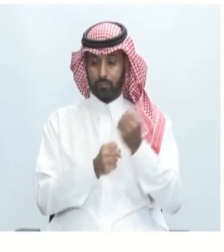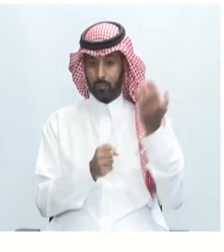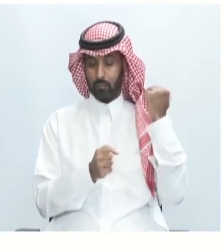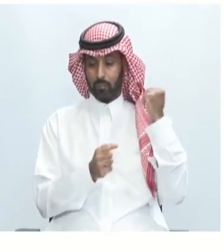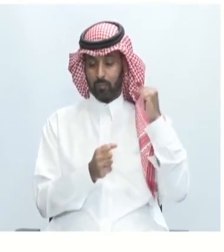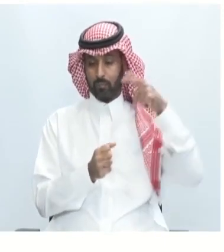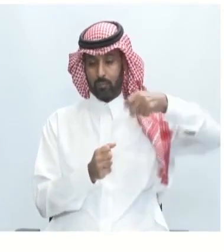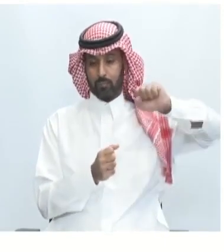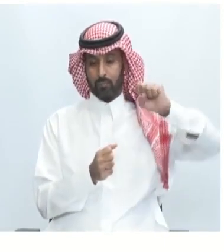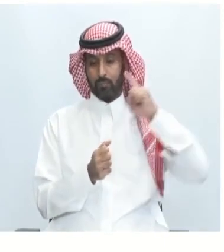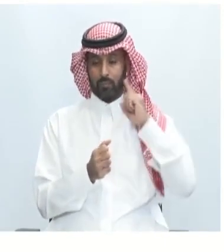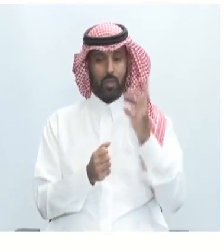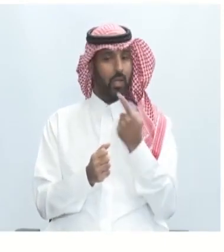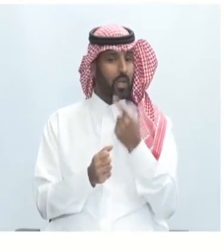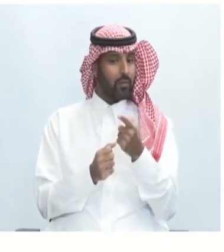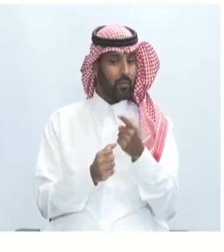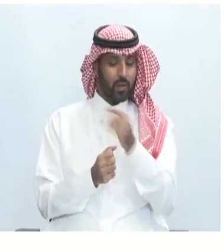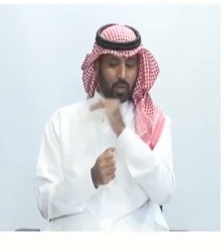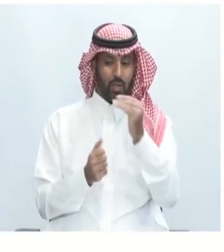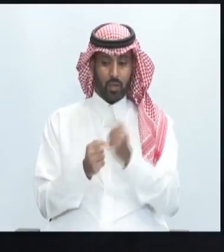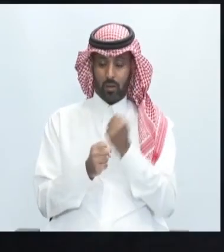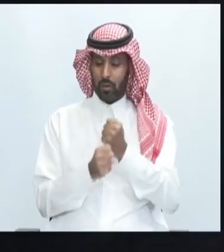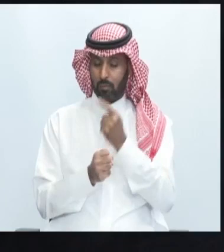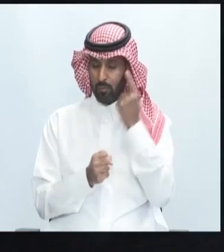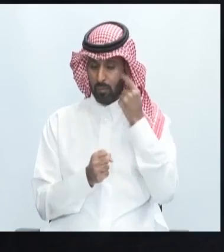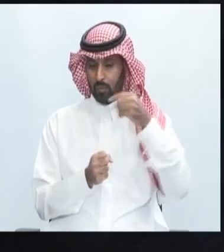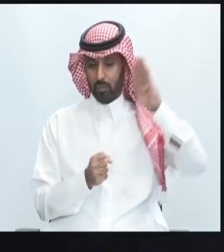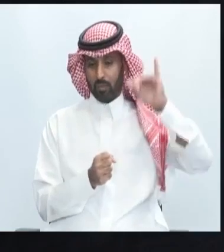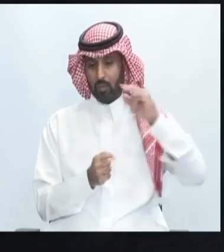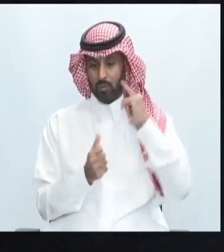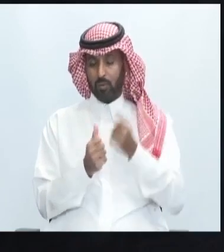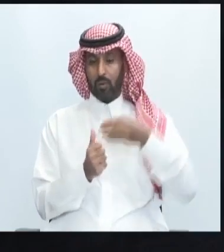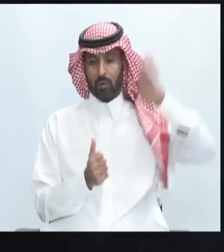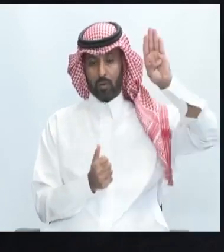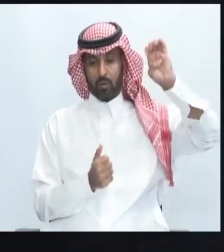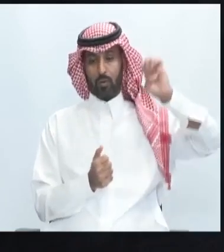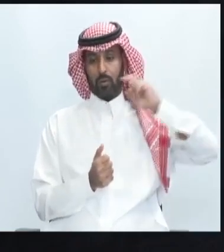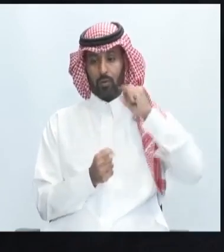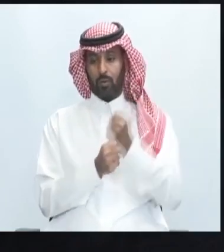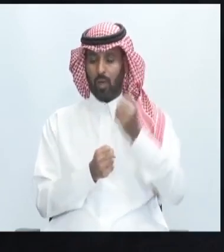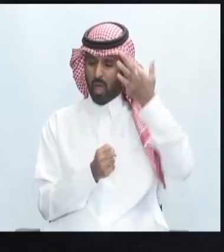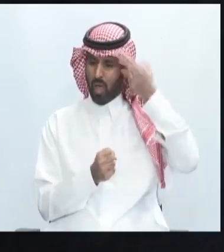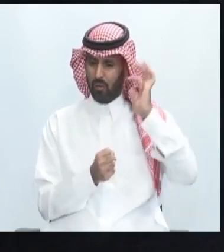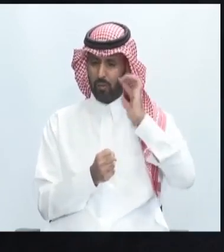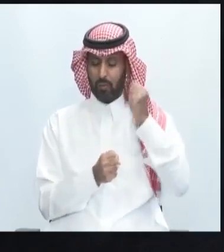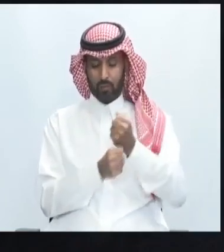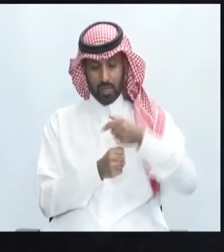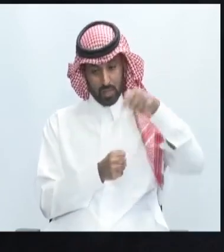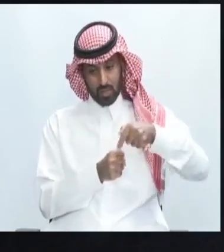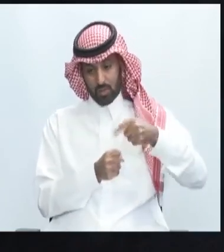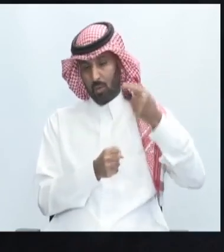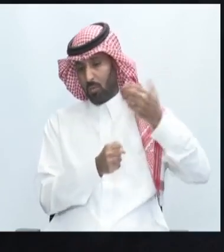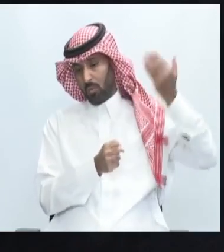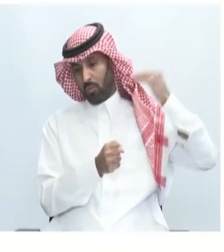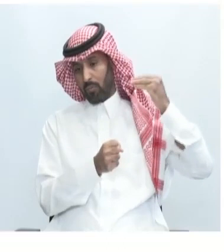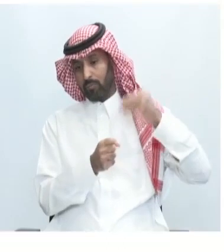past participle. Again, how do you form a passive? We use be with any tense, the present or the past or the future, and then we